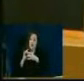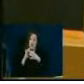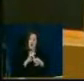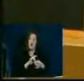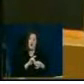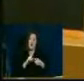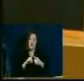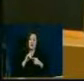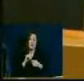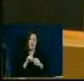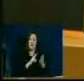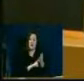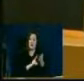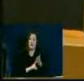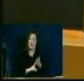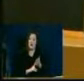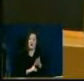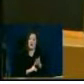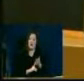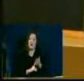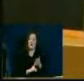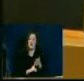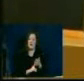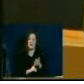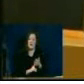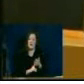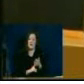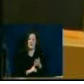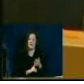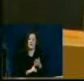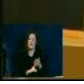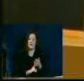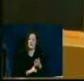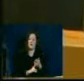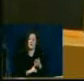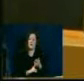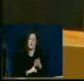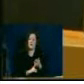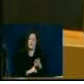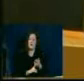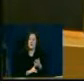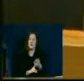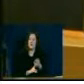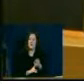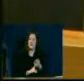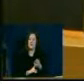to this contract, as commanded by the